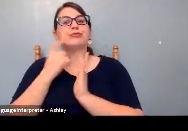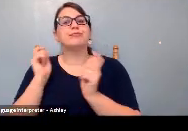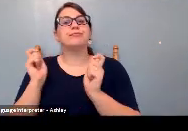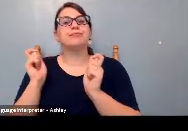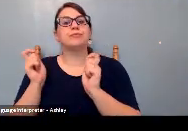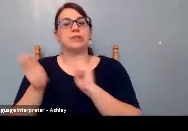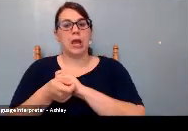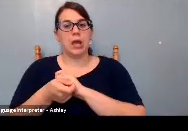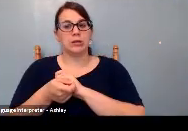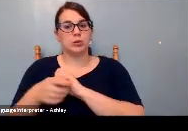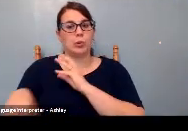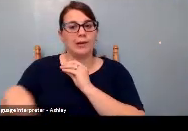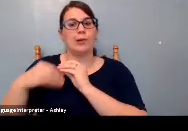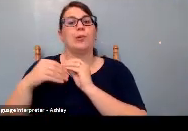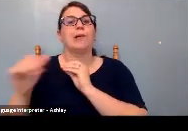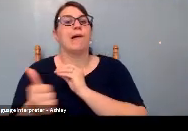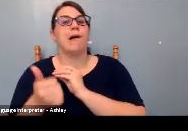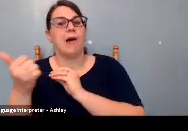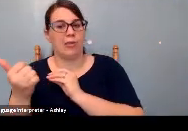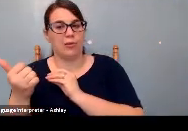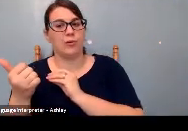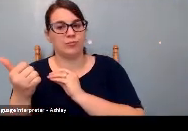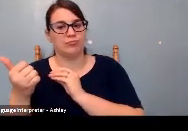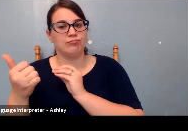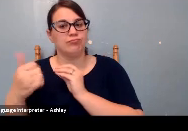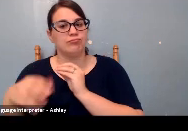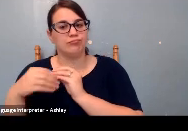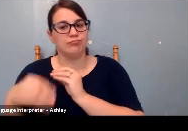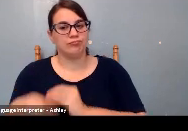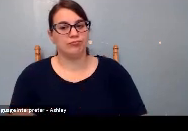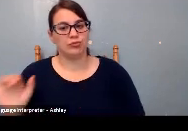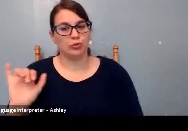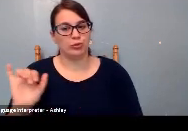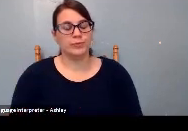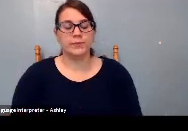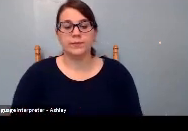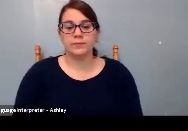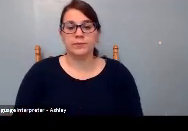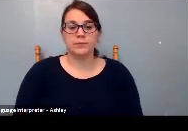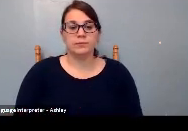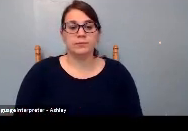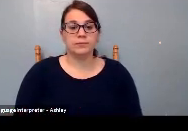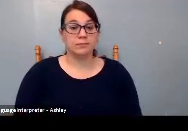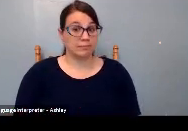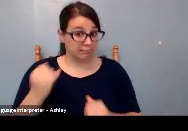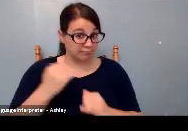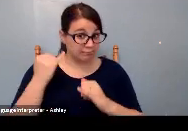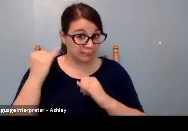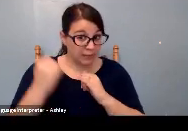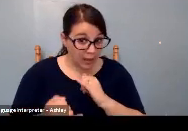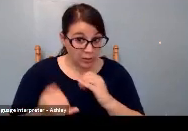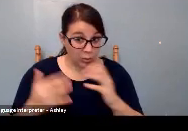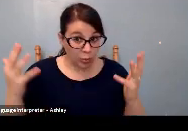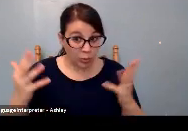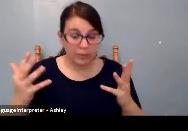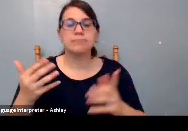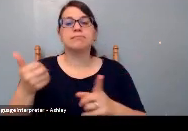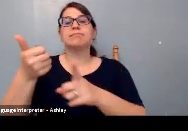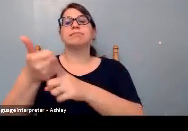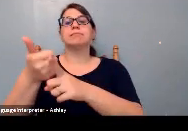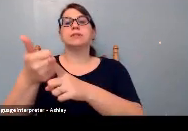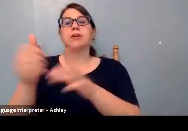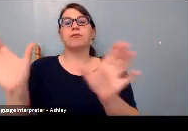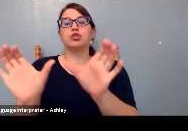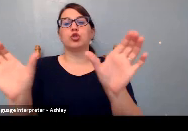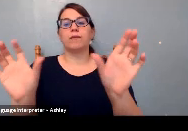to include some additional conditions. And then the last criteria is self-certification. And what that means